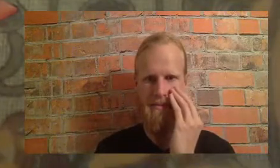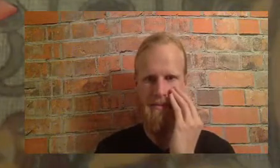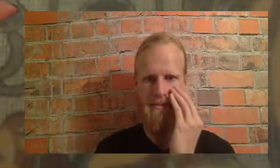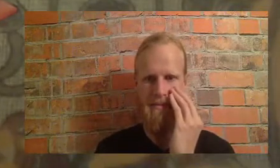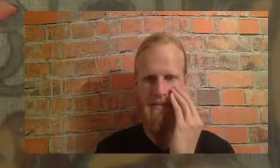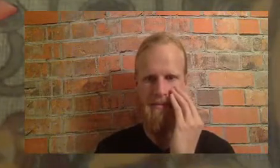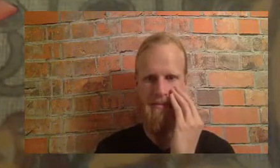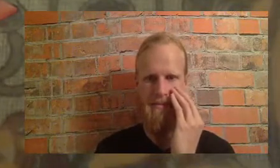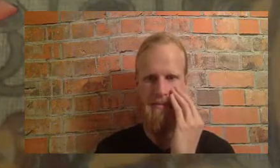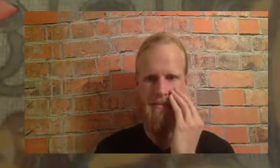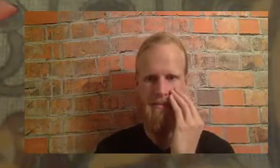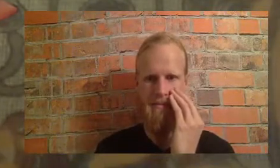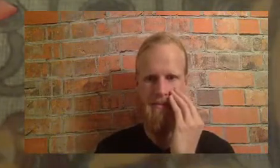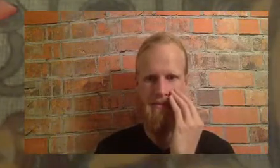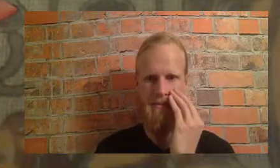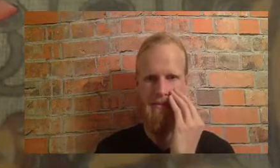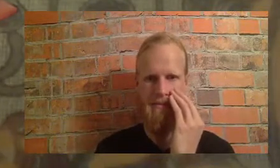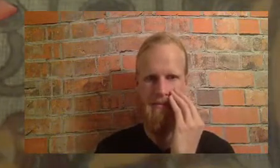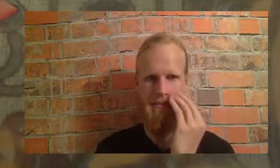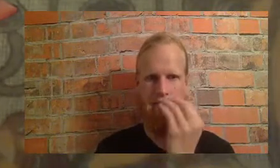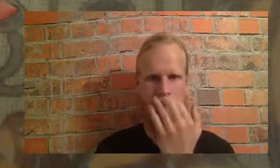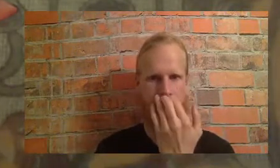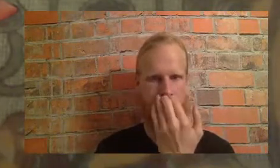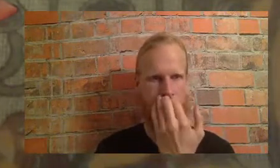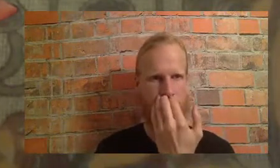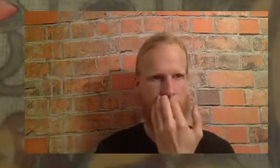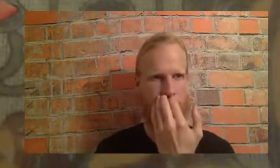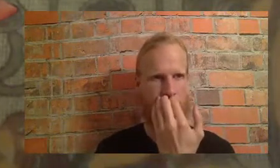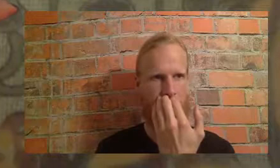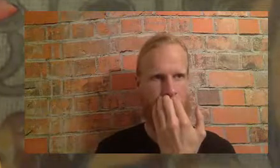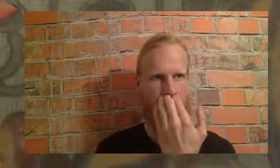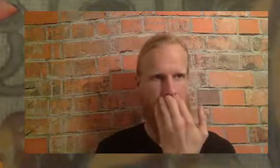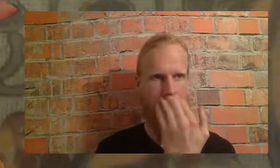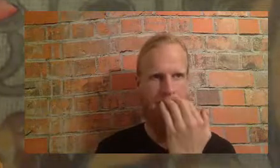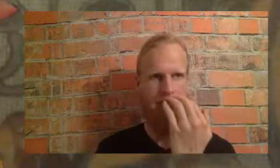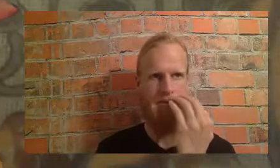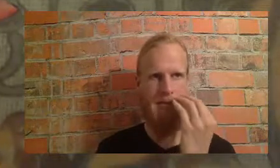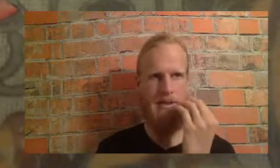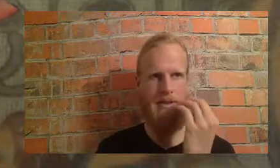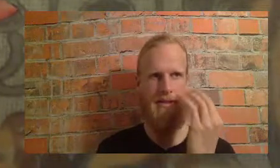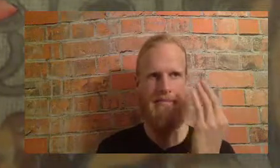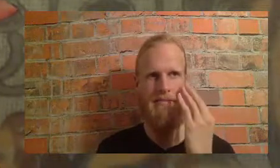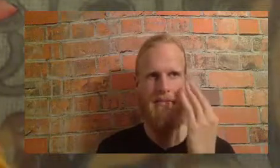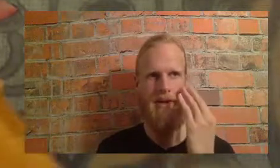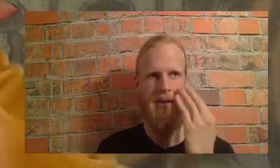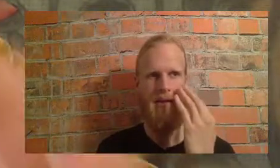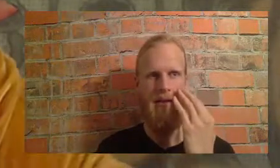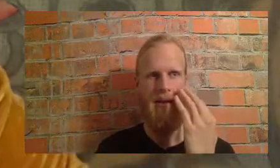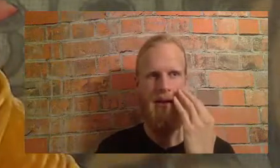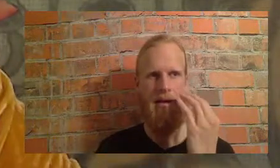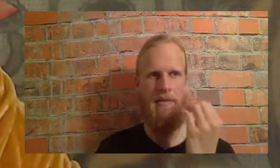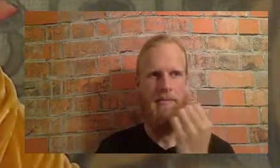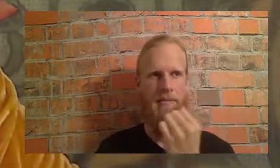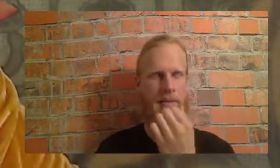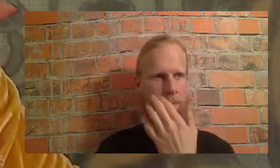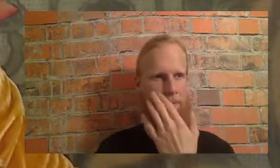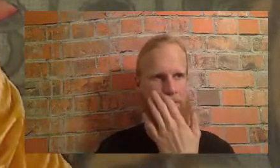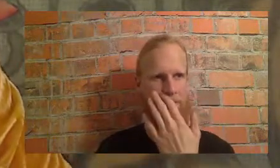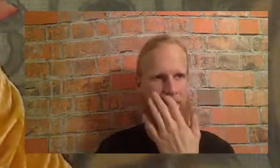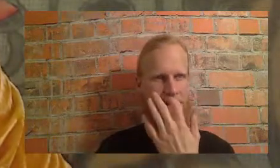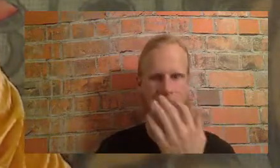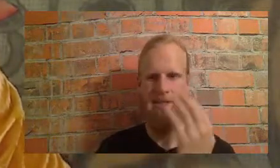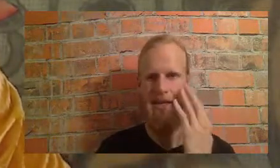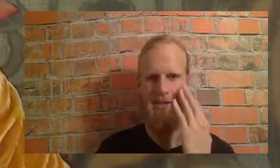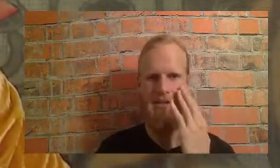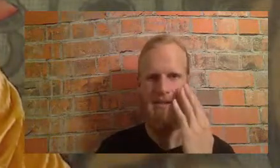And they said, oh, you're like me. And as a child, you were like, oh, I'll have that same problem then probably. Tapping under